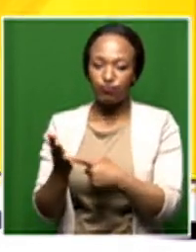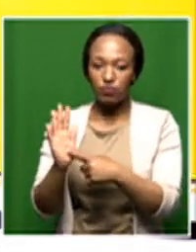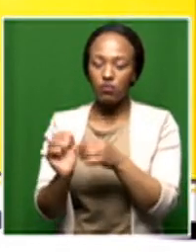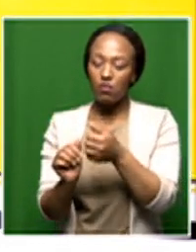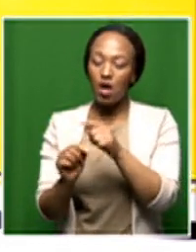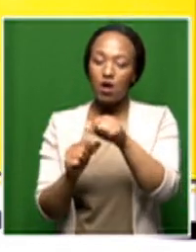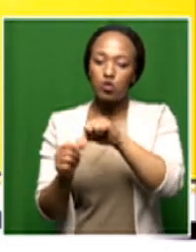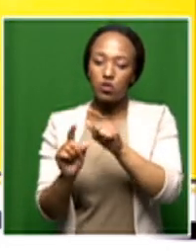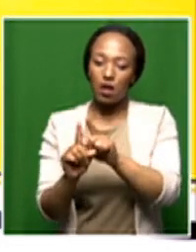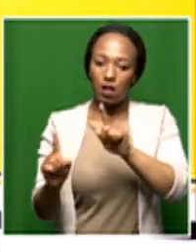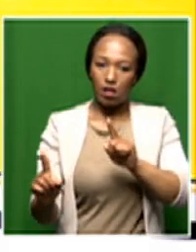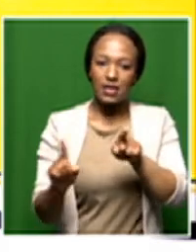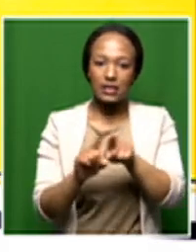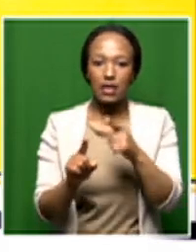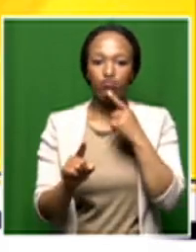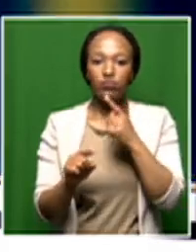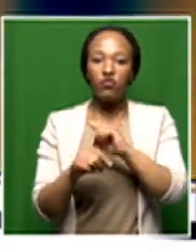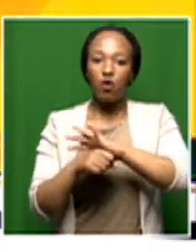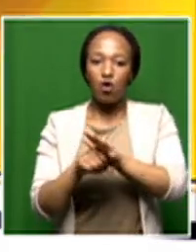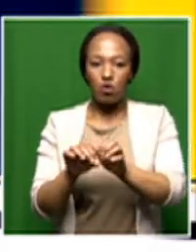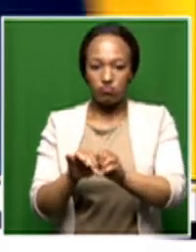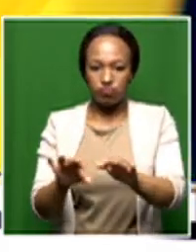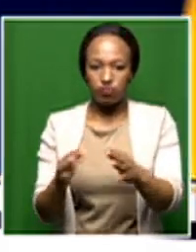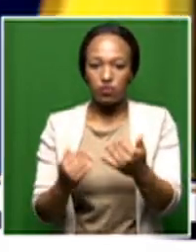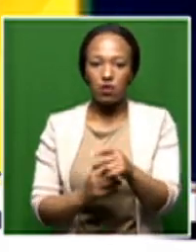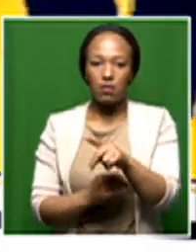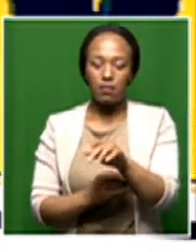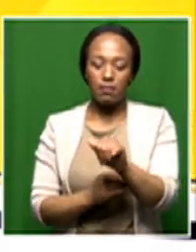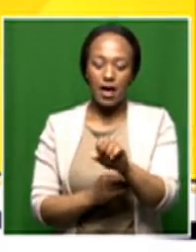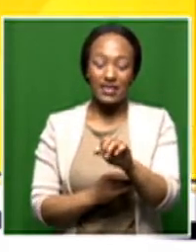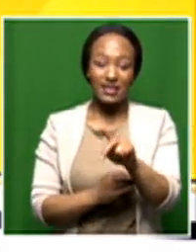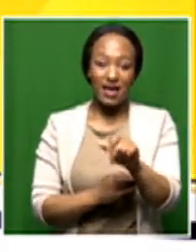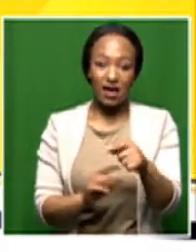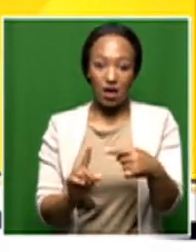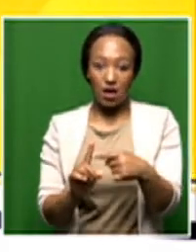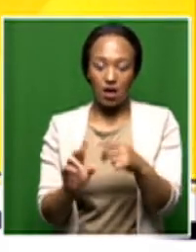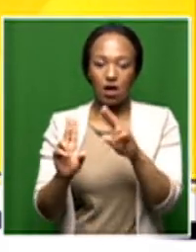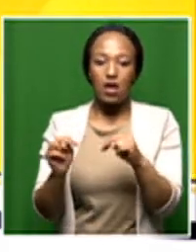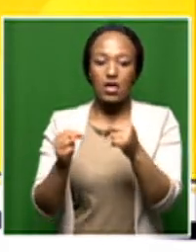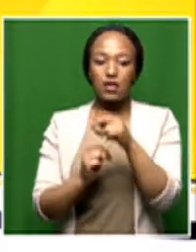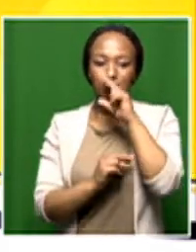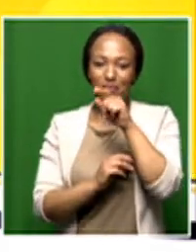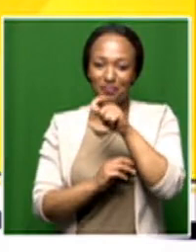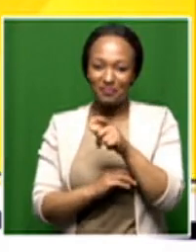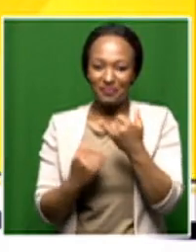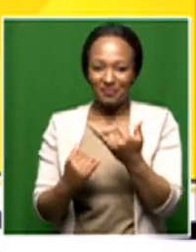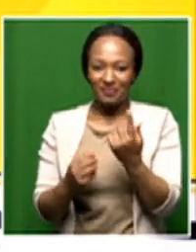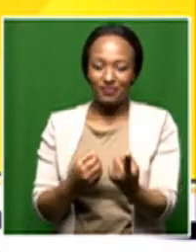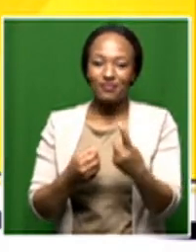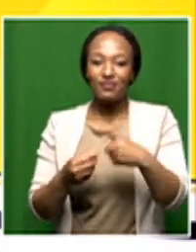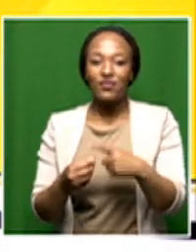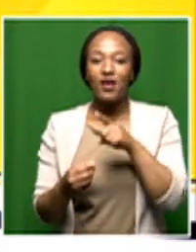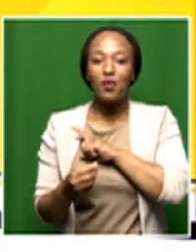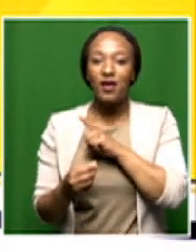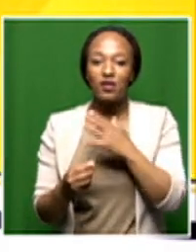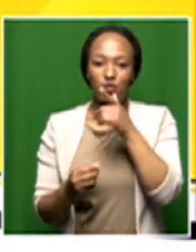distancing and also to curb the spread of the coronavirus. Paseka Letsatsi is the national spokesperson for SASSA. He joins us now to tell us